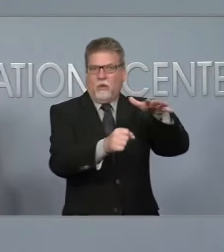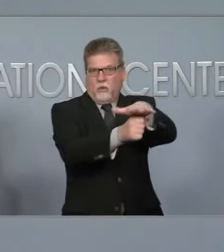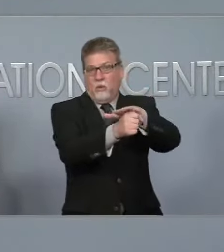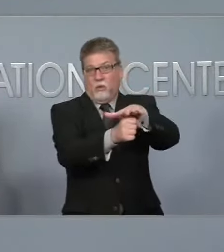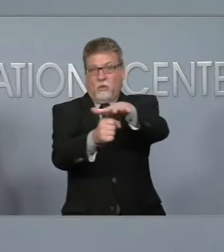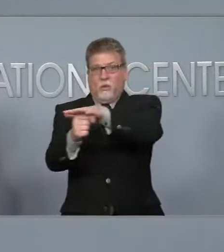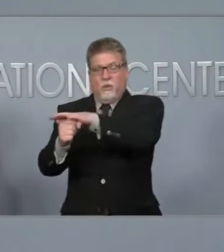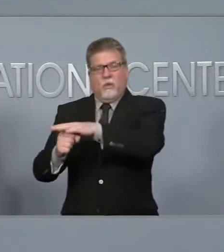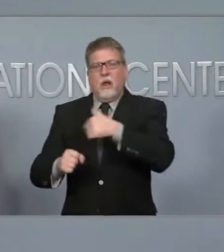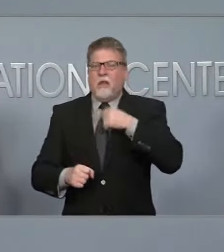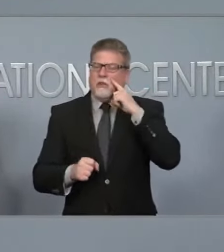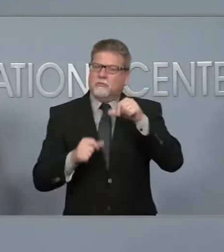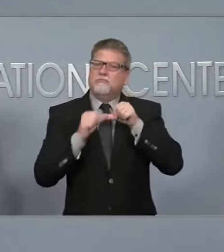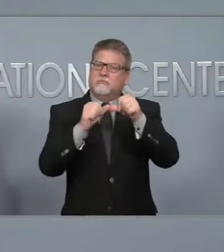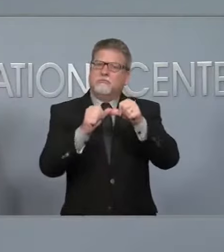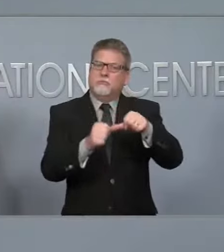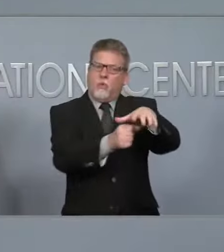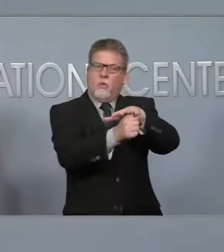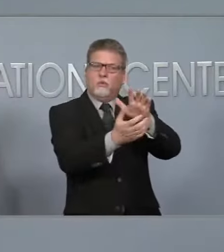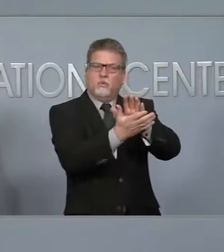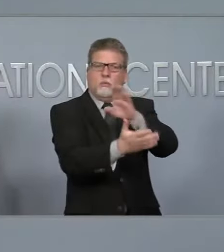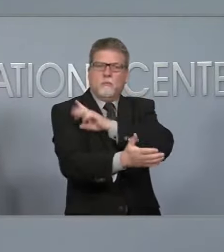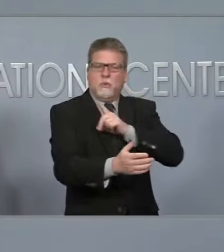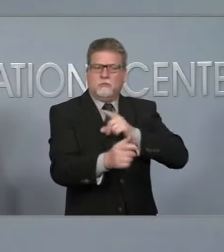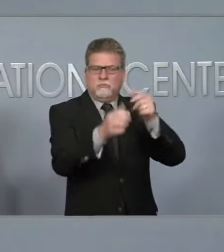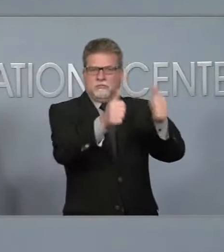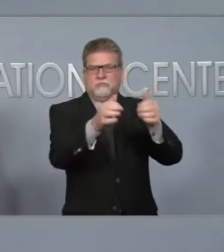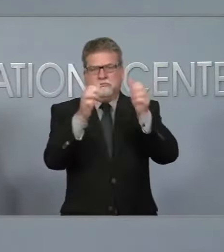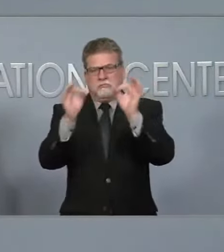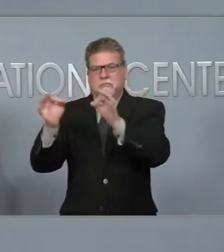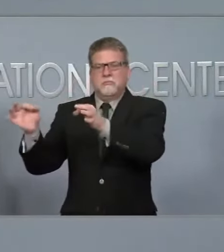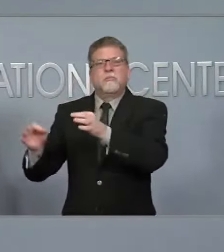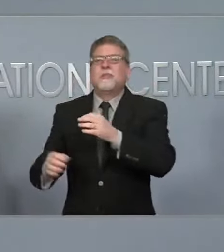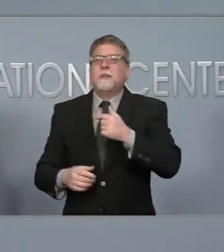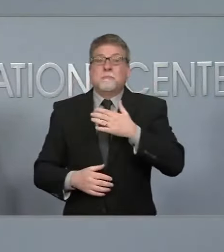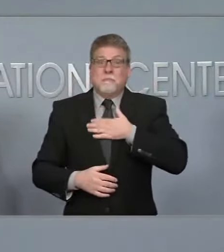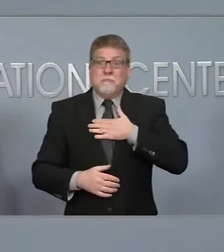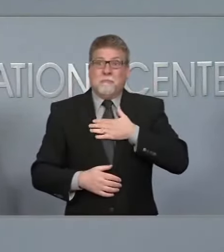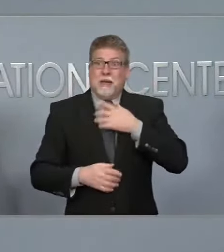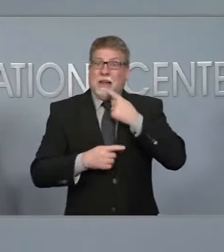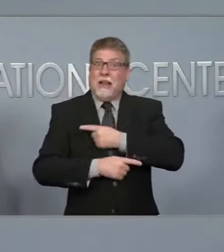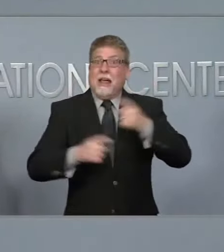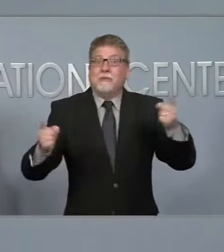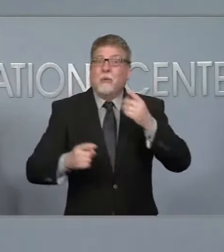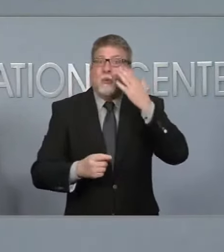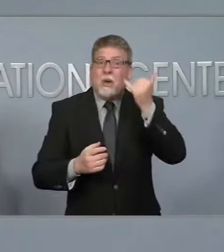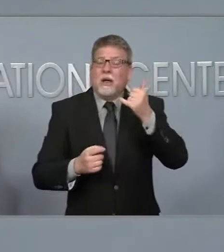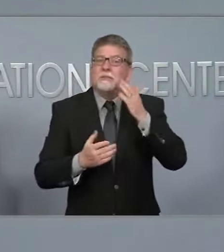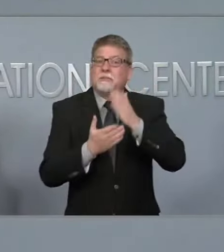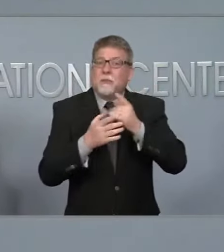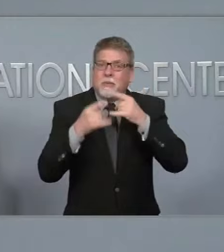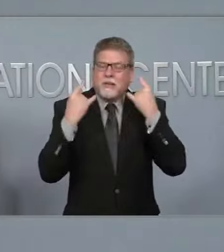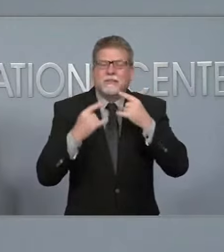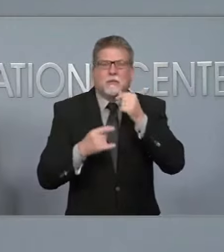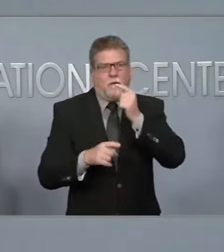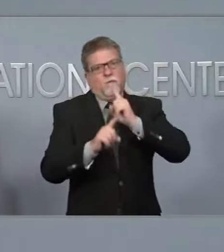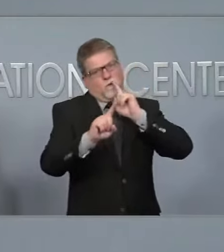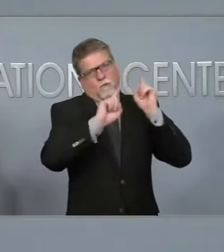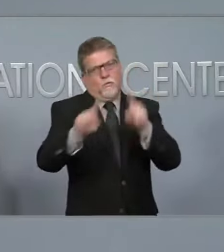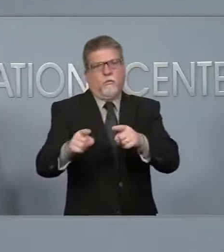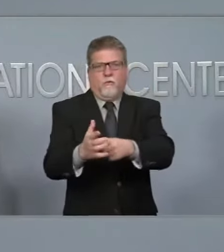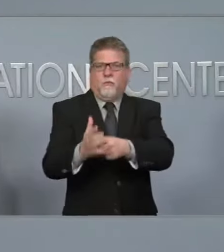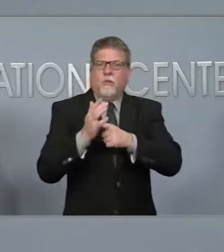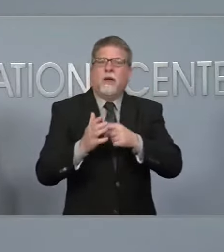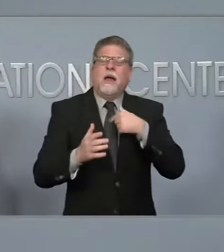that control. Today, I'm encouraging them to end mask